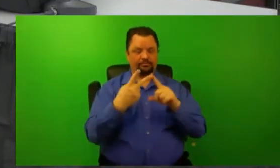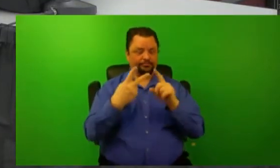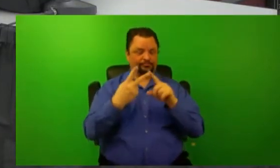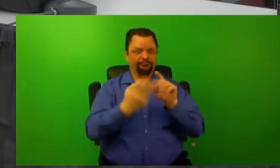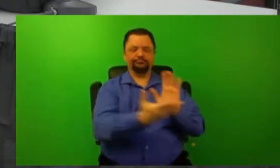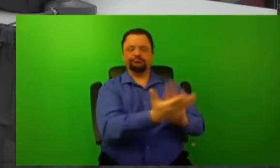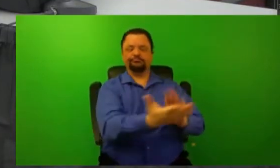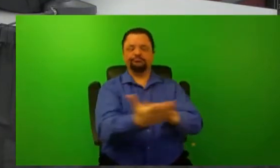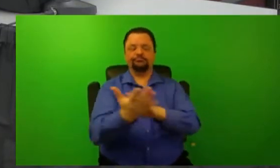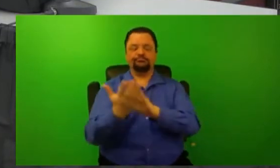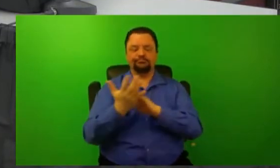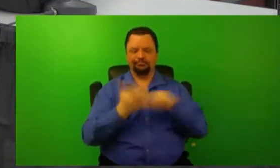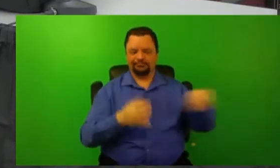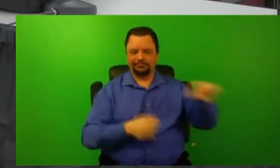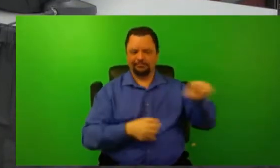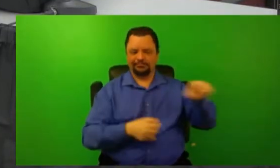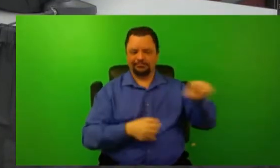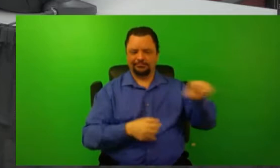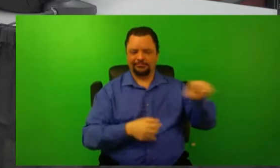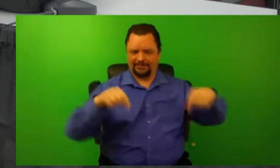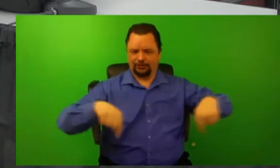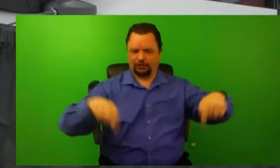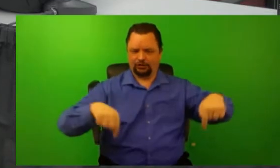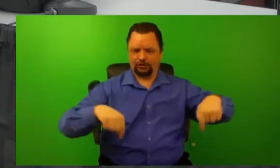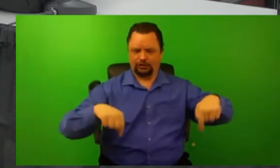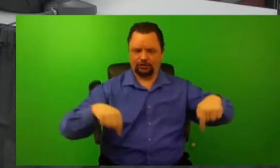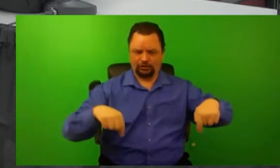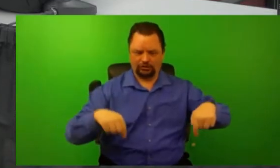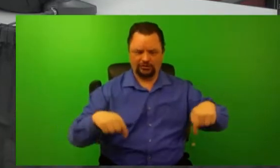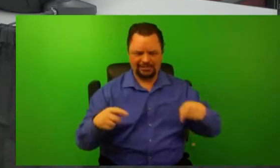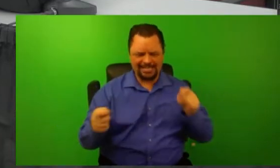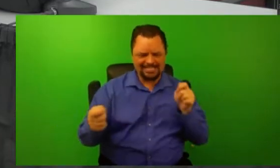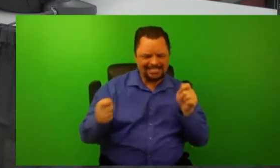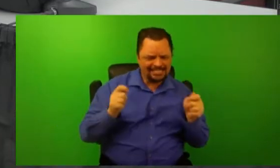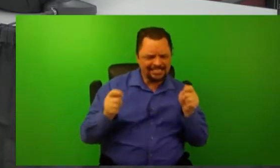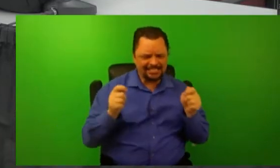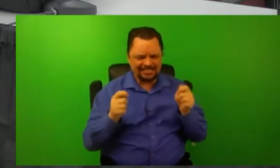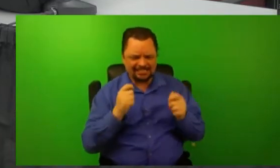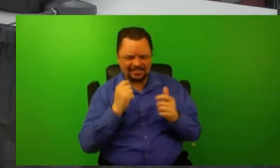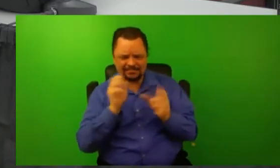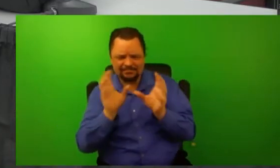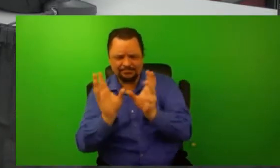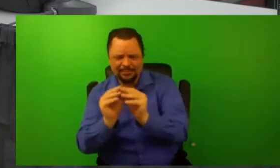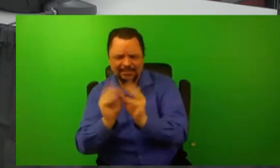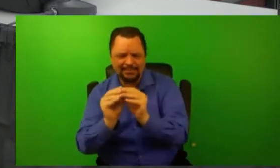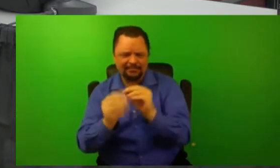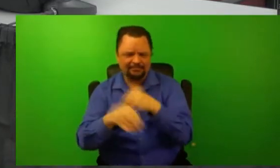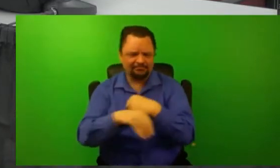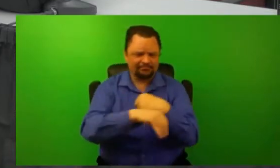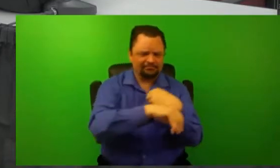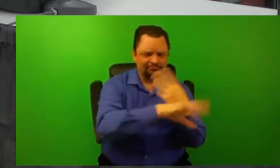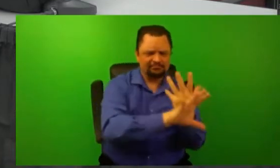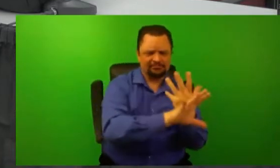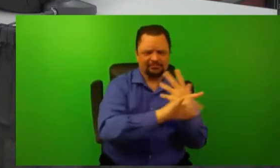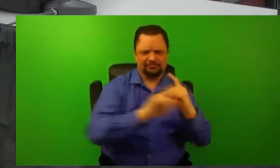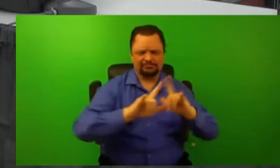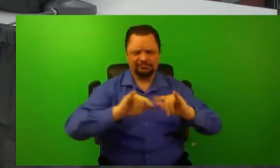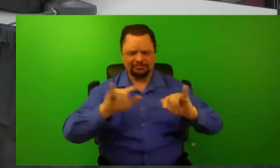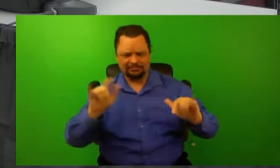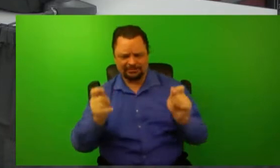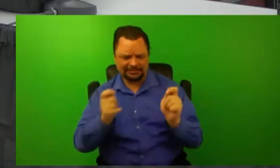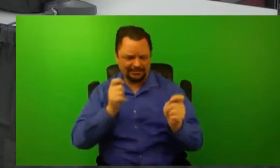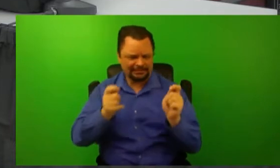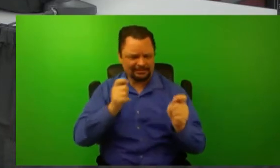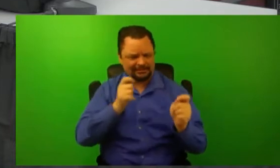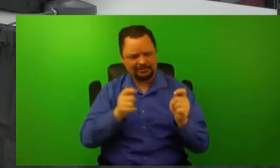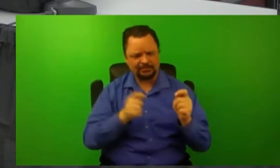the staff here for adjusting where we've been meeting and giving the citizens more access directly with